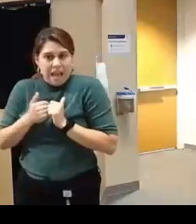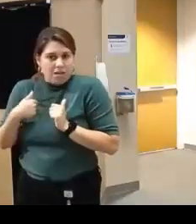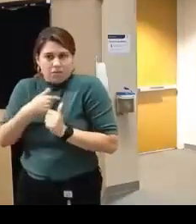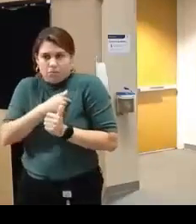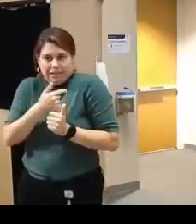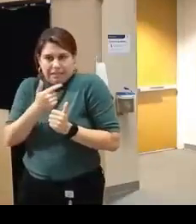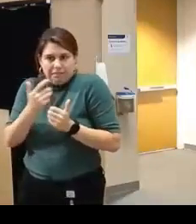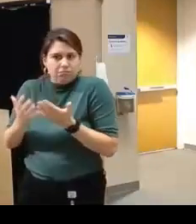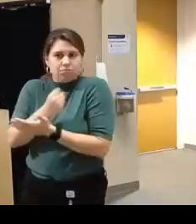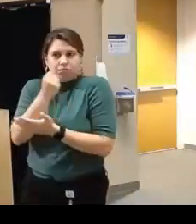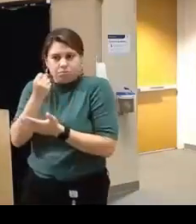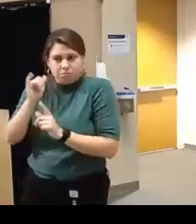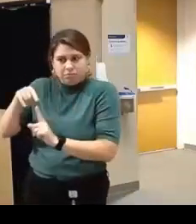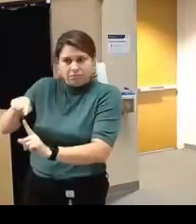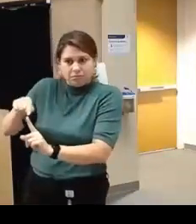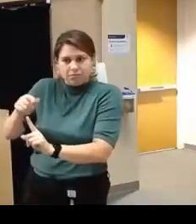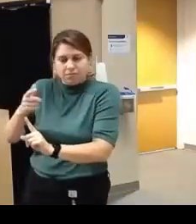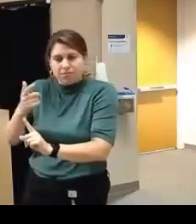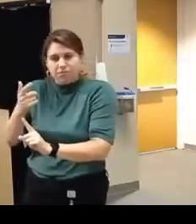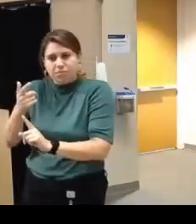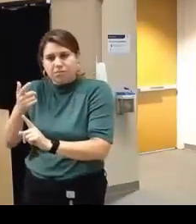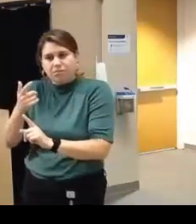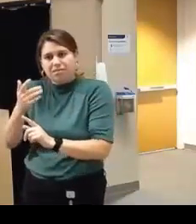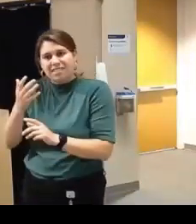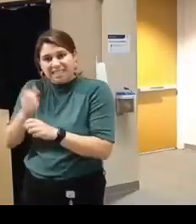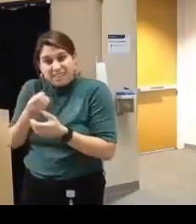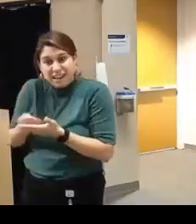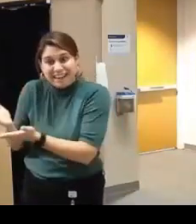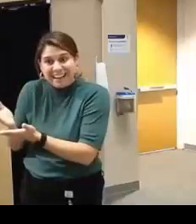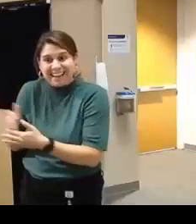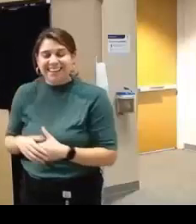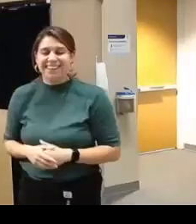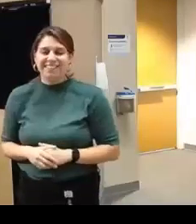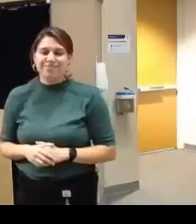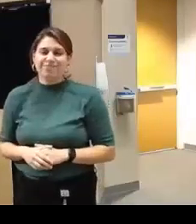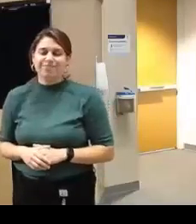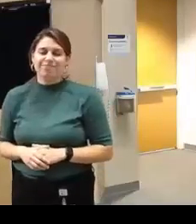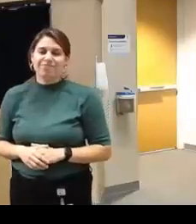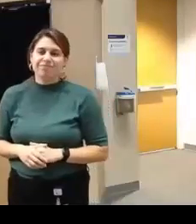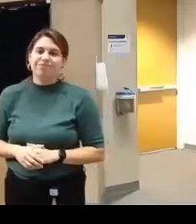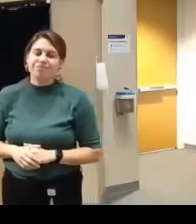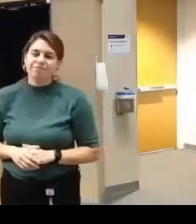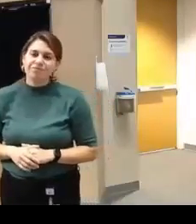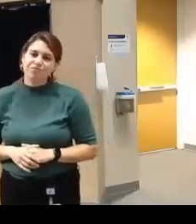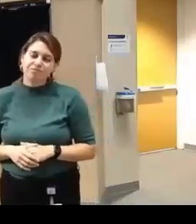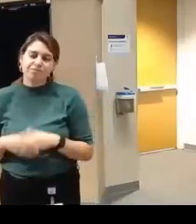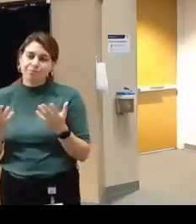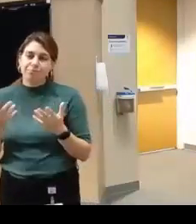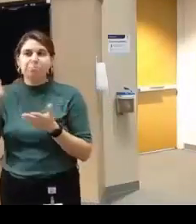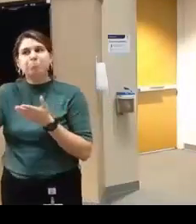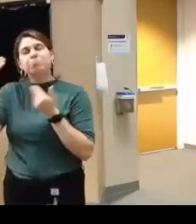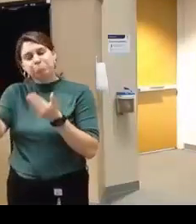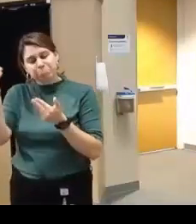we use this prescient issue to really get some funding to do this work? So it was